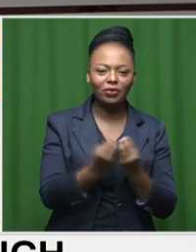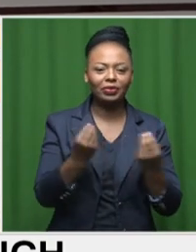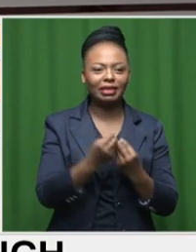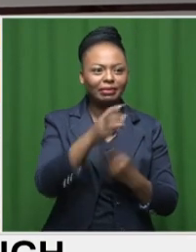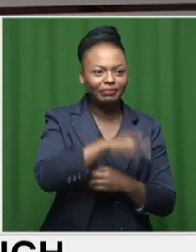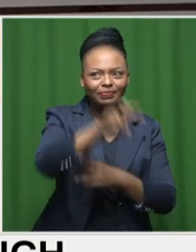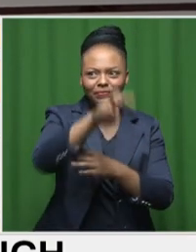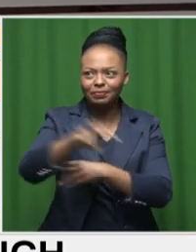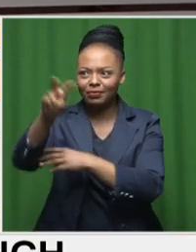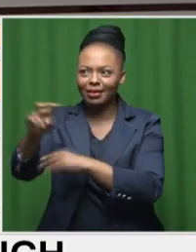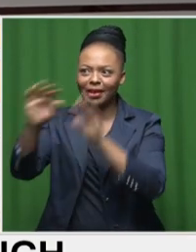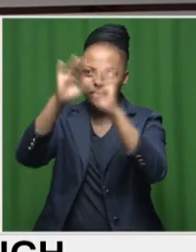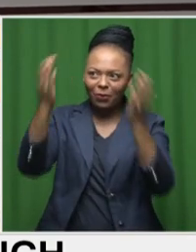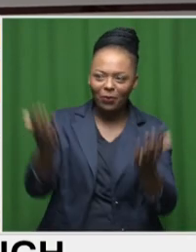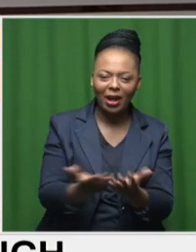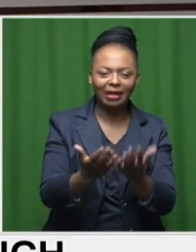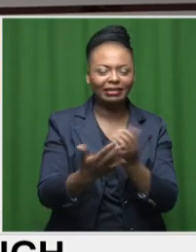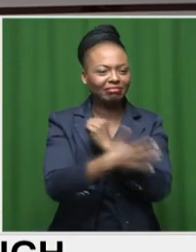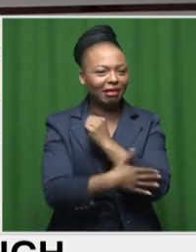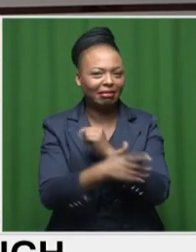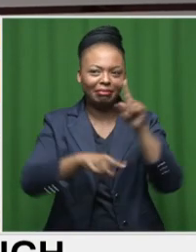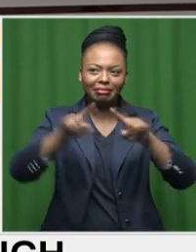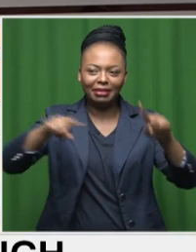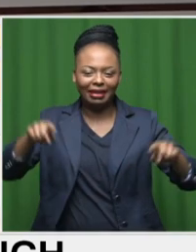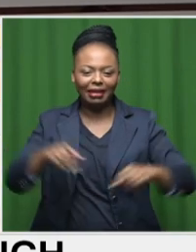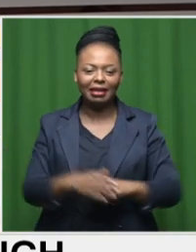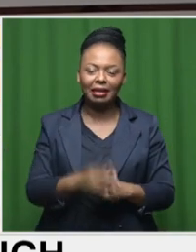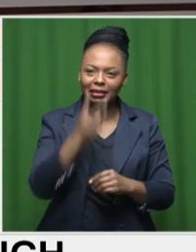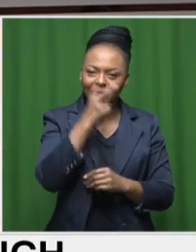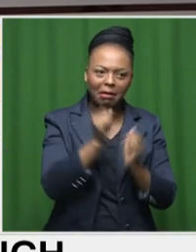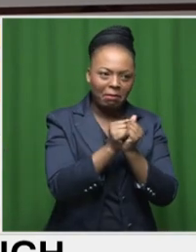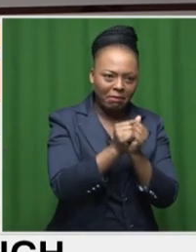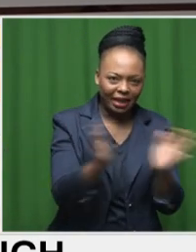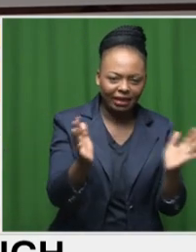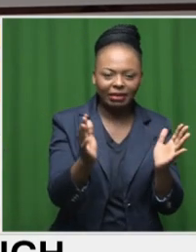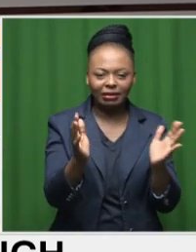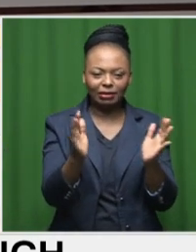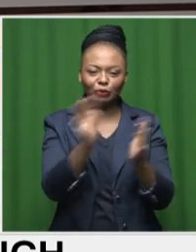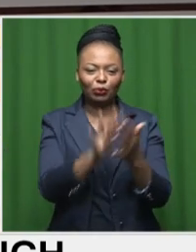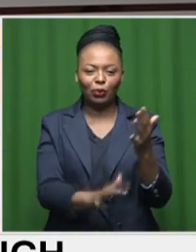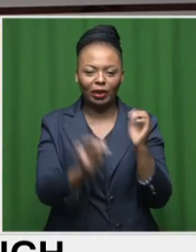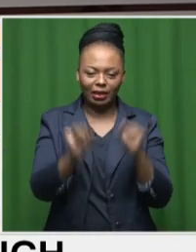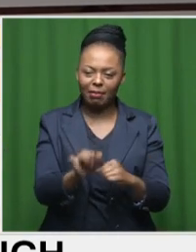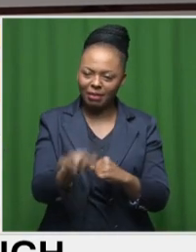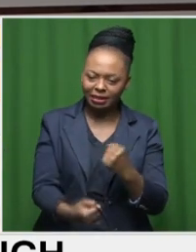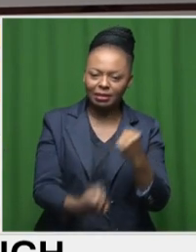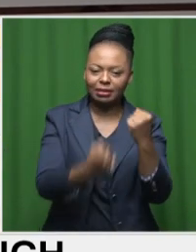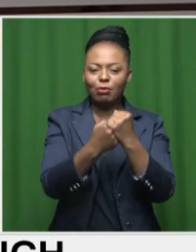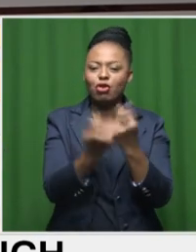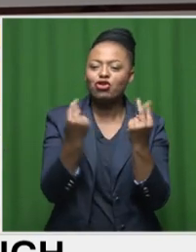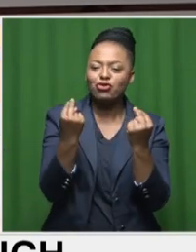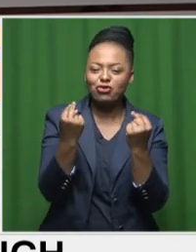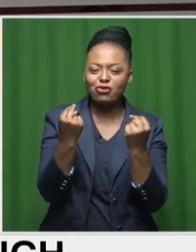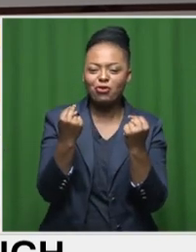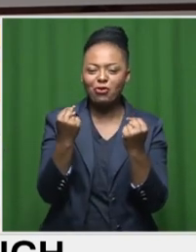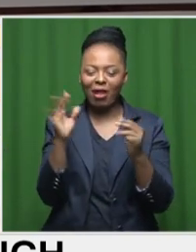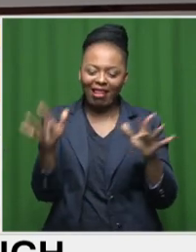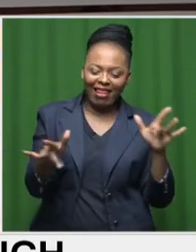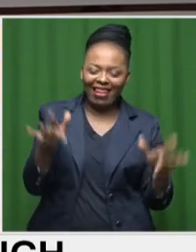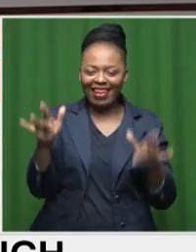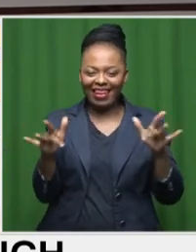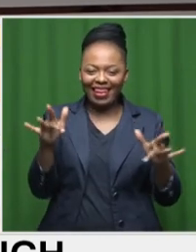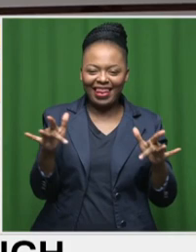world, and I see it just as a beginning. It will be a beginning of a new chapter. I would be so happy to support the new Miss World, and I'm